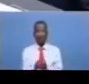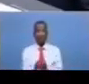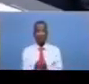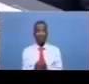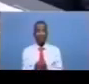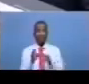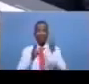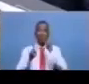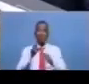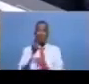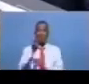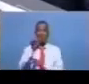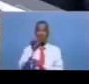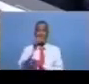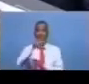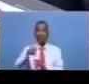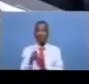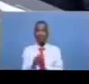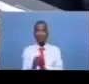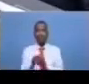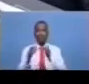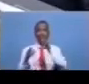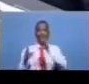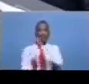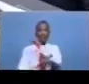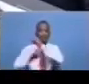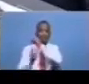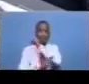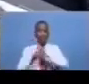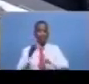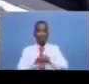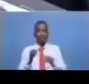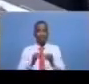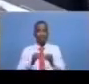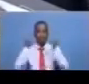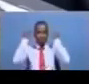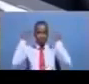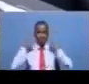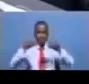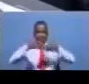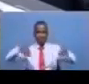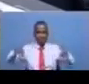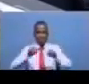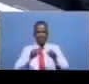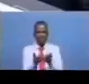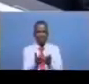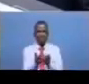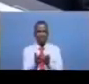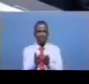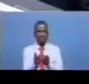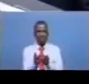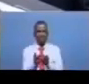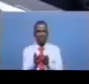saw people from the NDC and MPP be cited for contempt, and you saw the unity at the bar between all the parties in